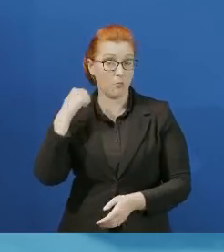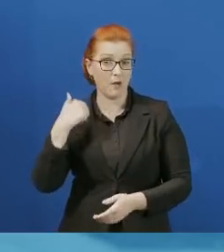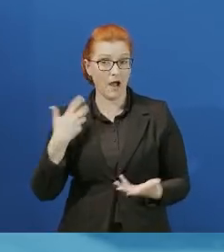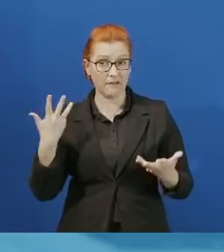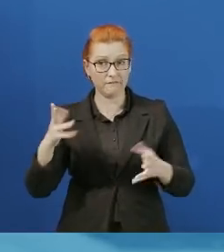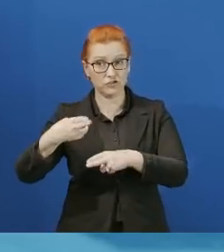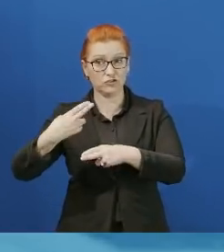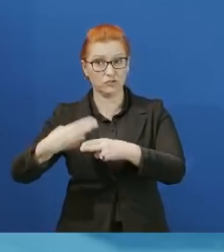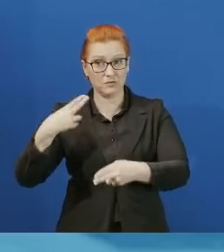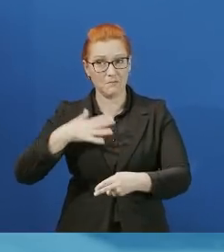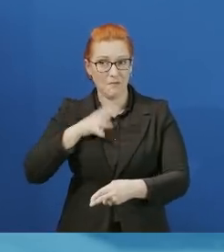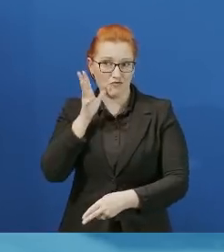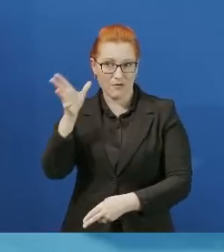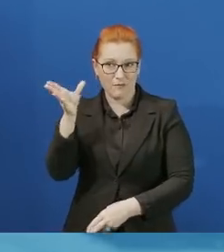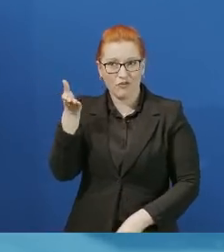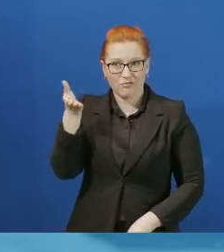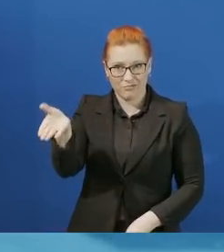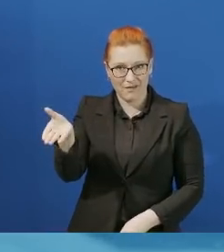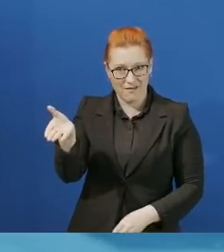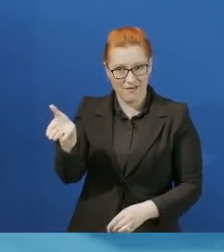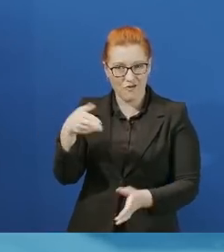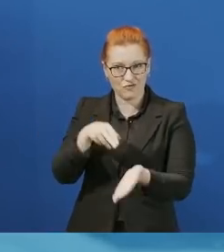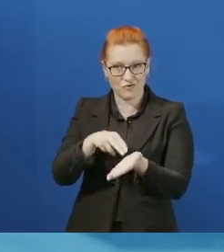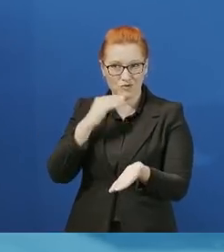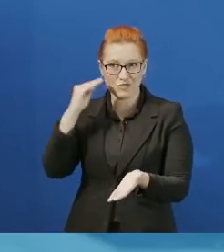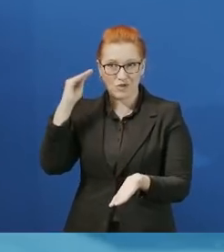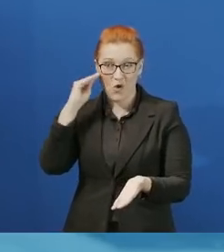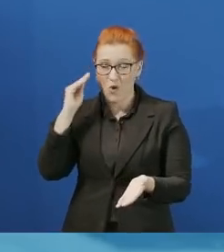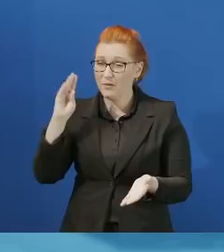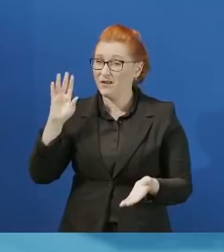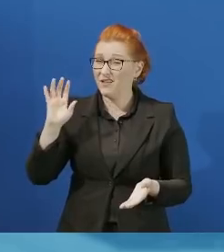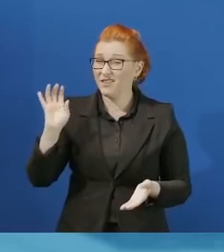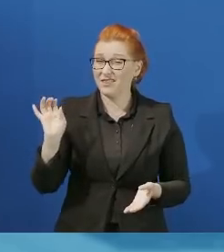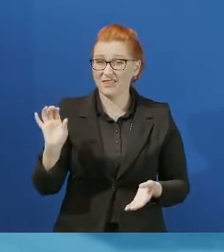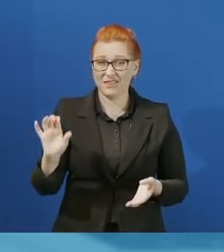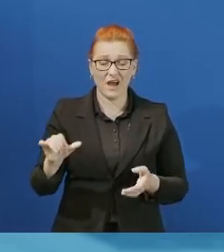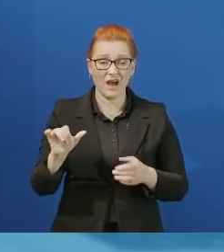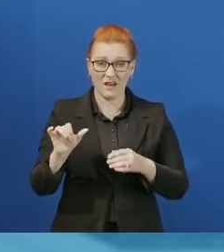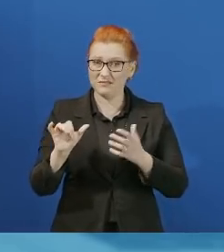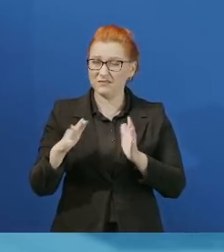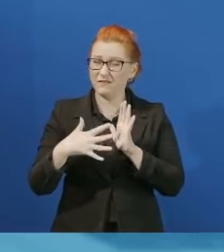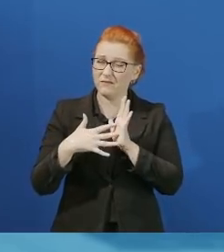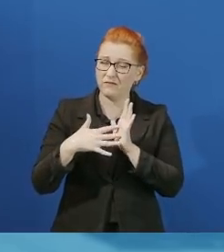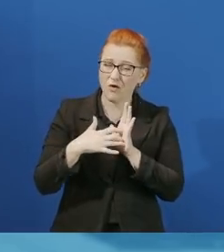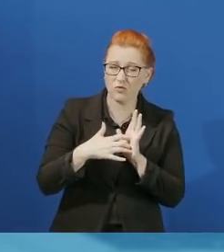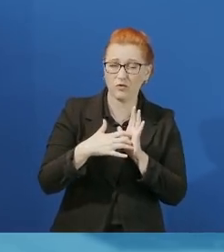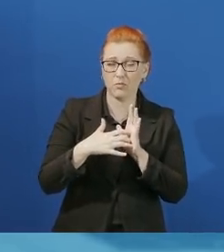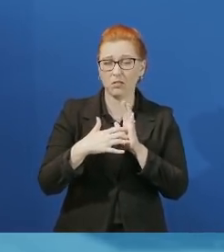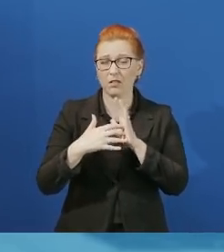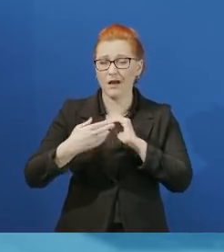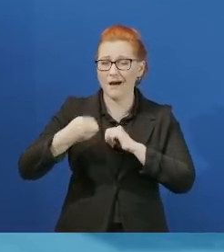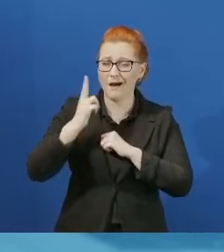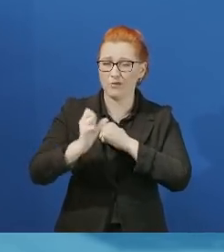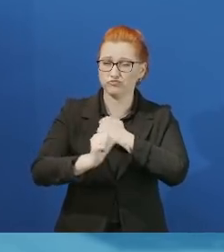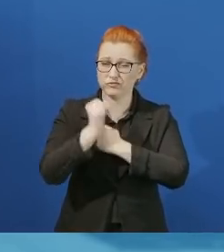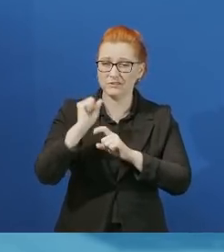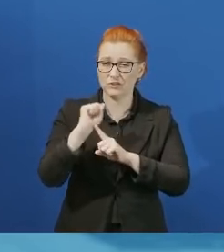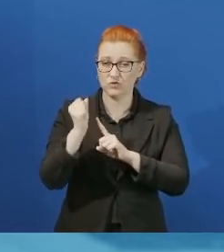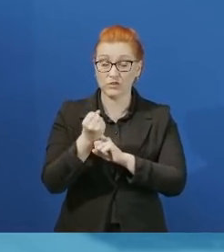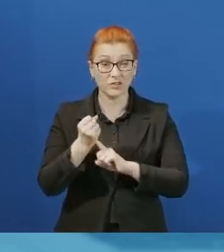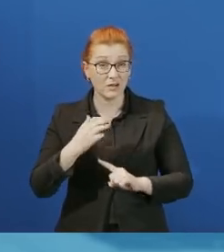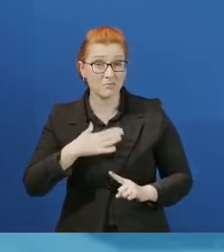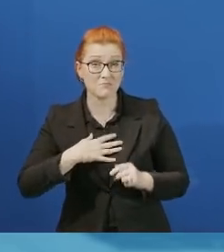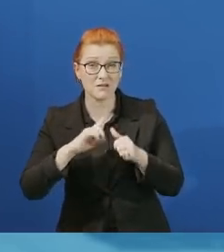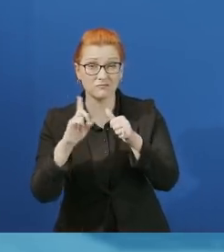most vulnerable population. It was the first executive order that I put out after we had our first case